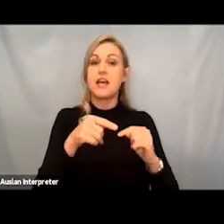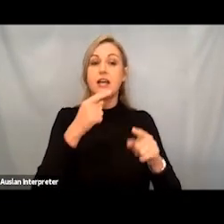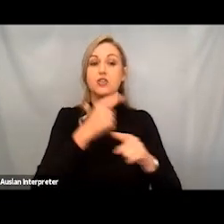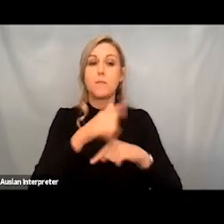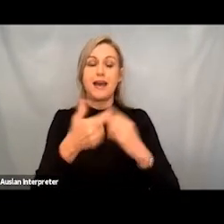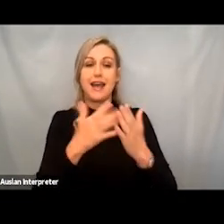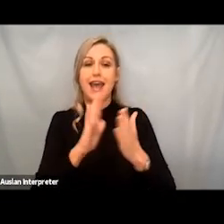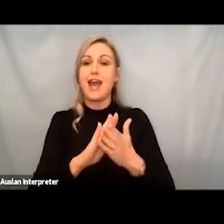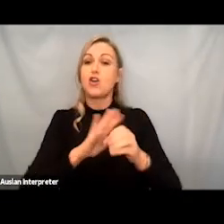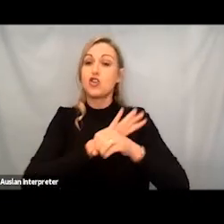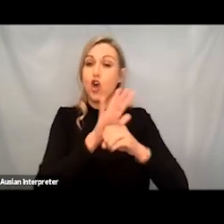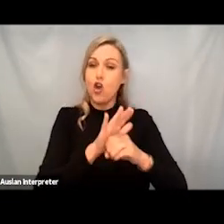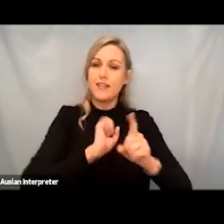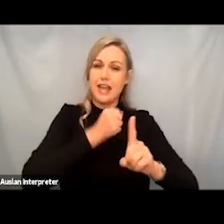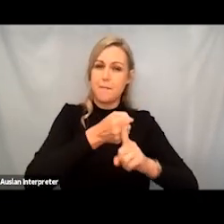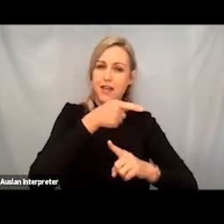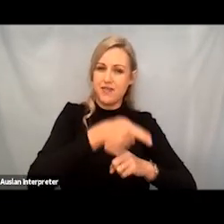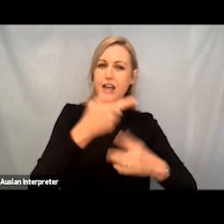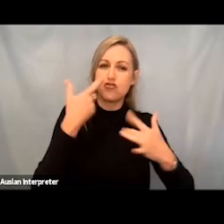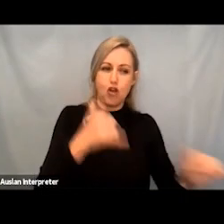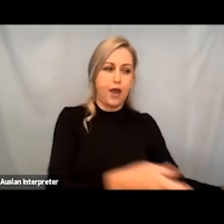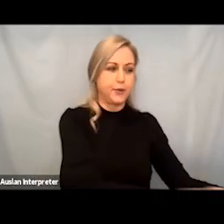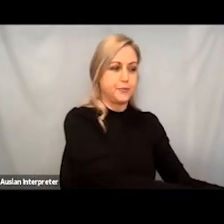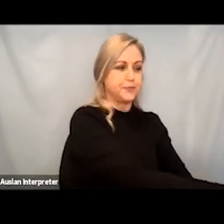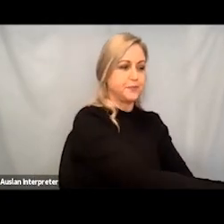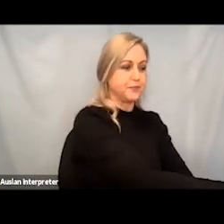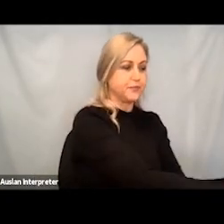implications of COVID on running that clinical trial.